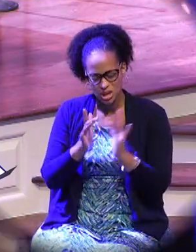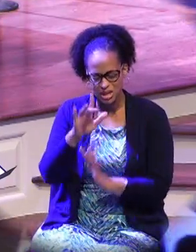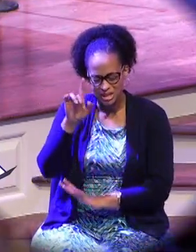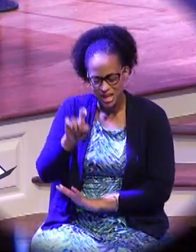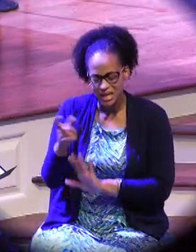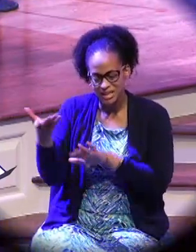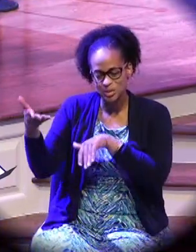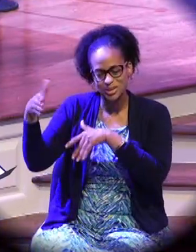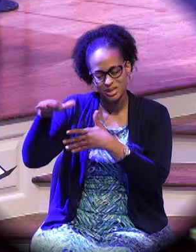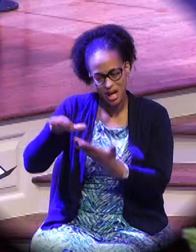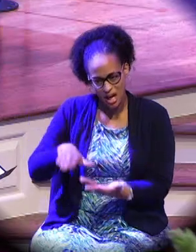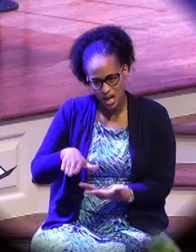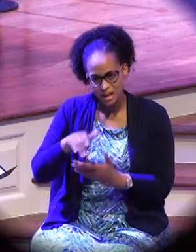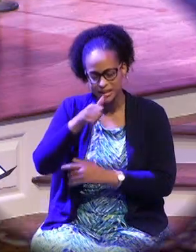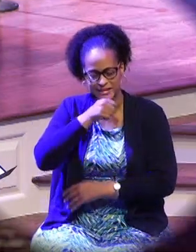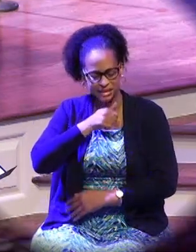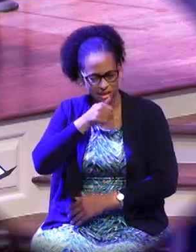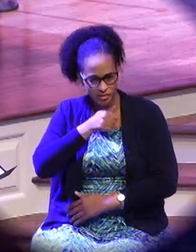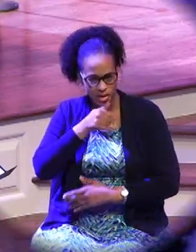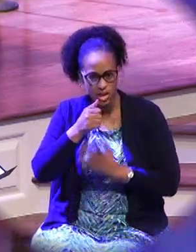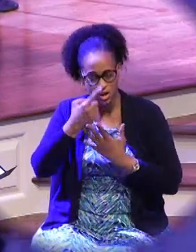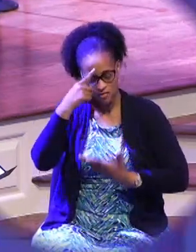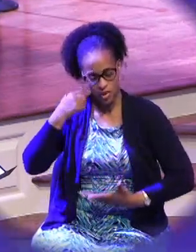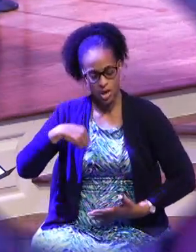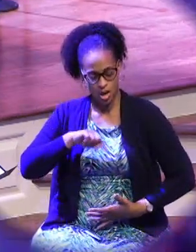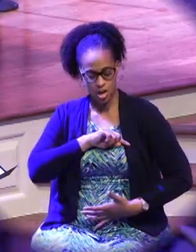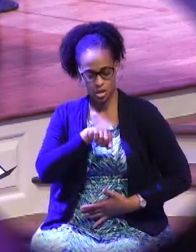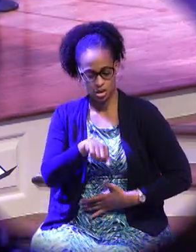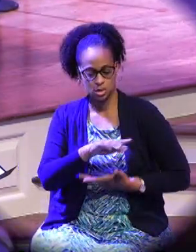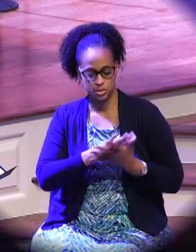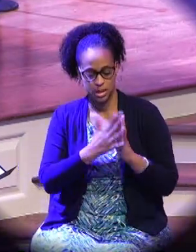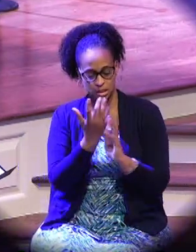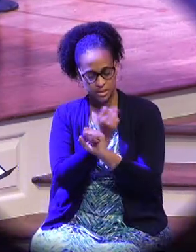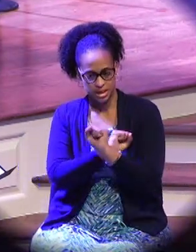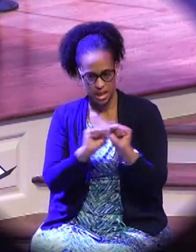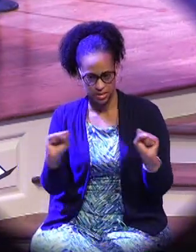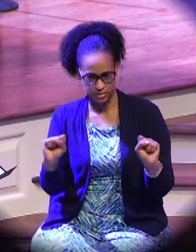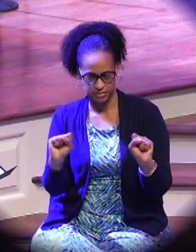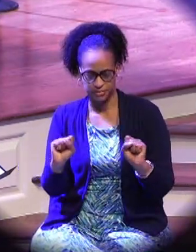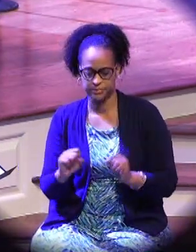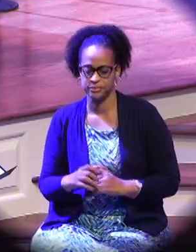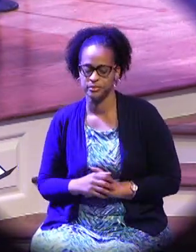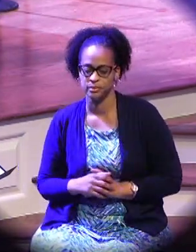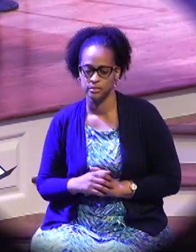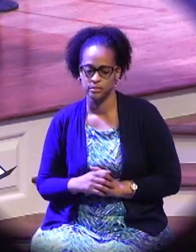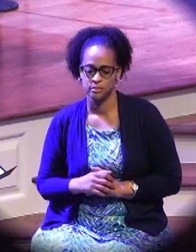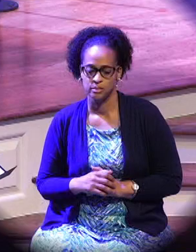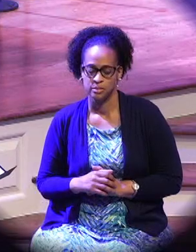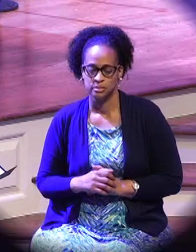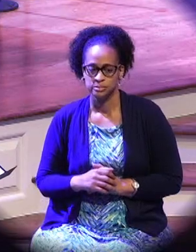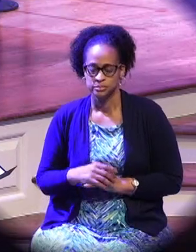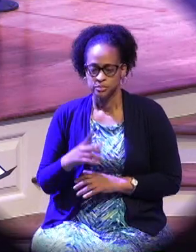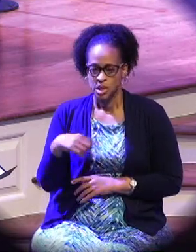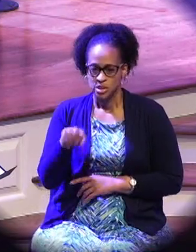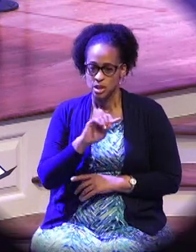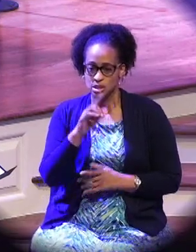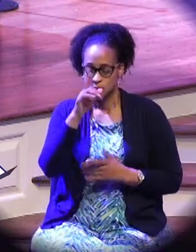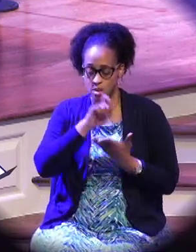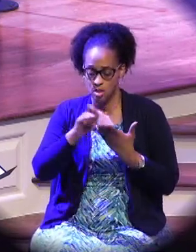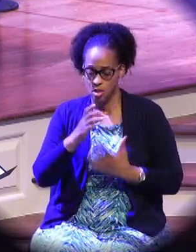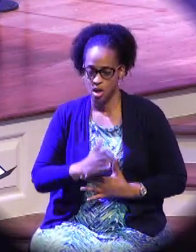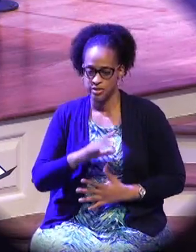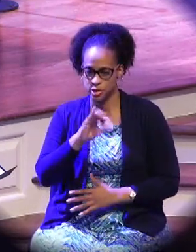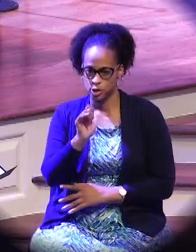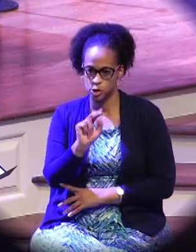to die and suffer in order to bring about our salvation? An Australian author and apologist, John Dixon,